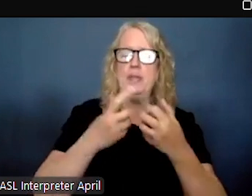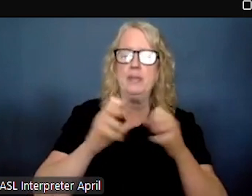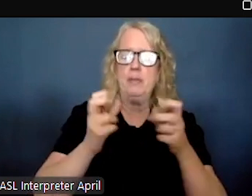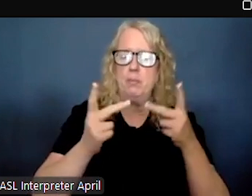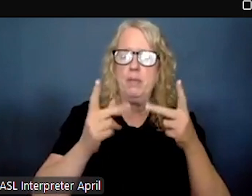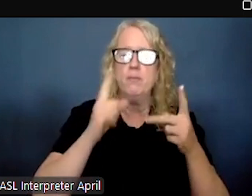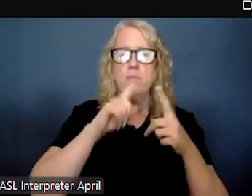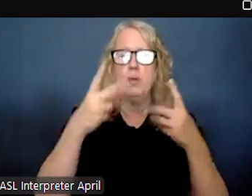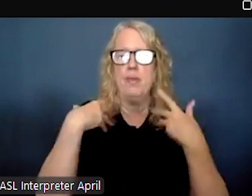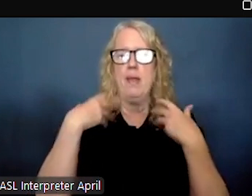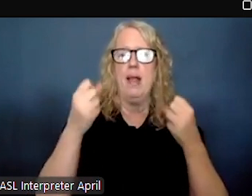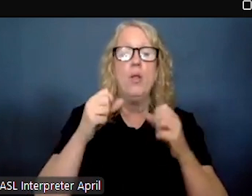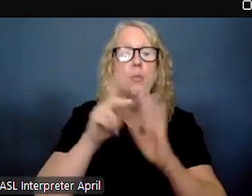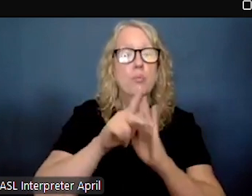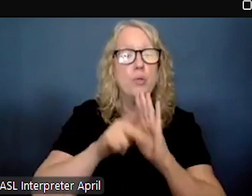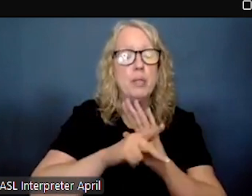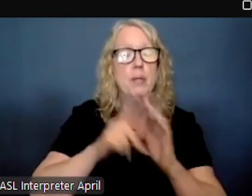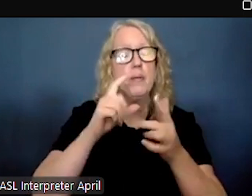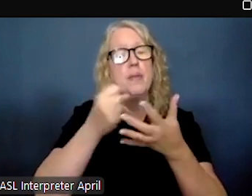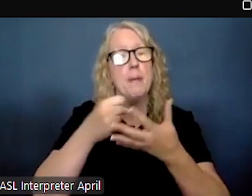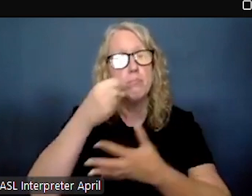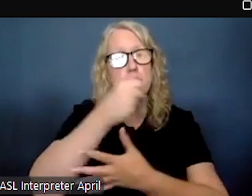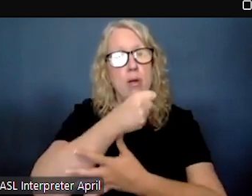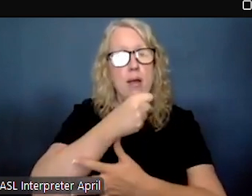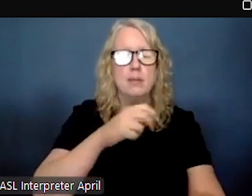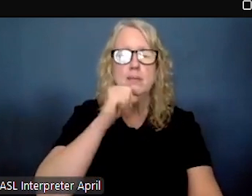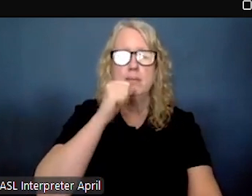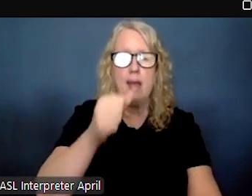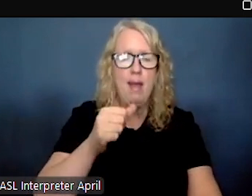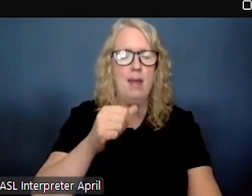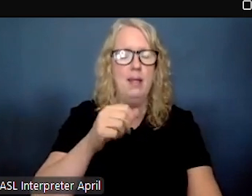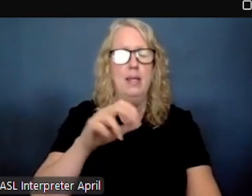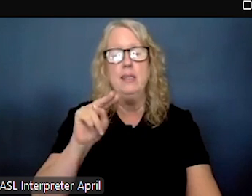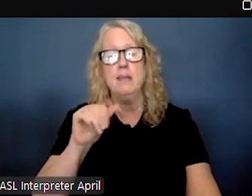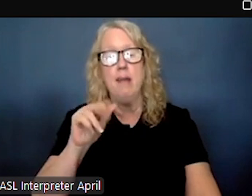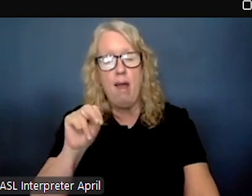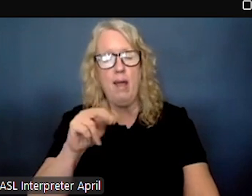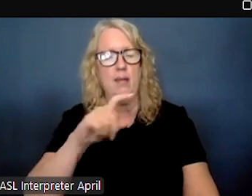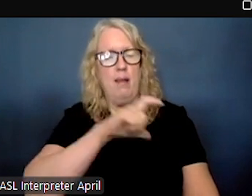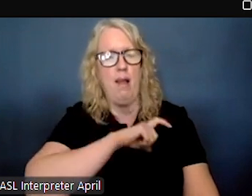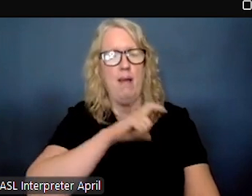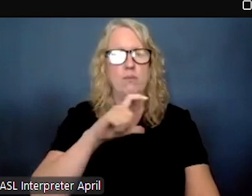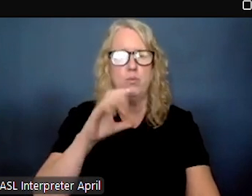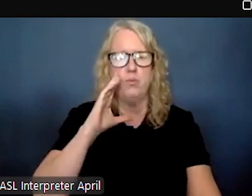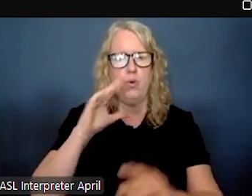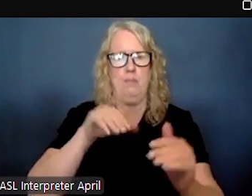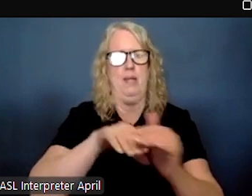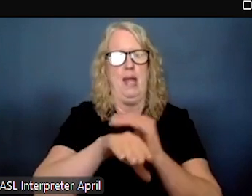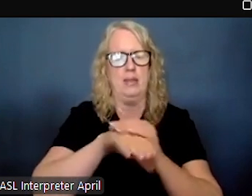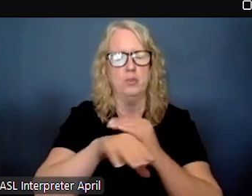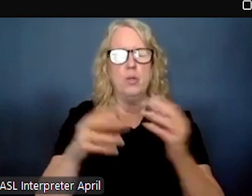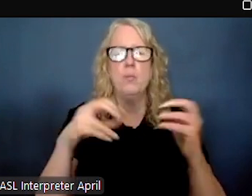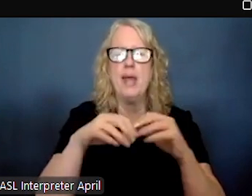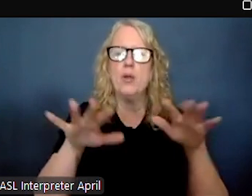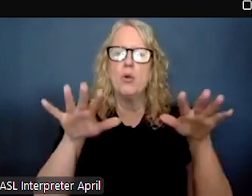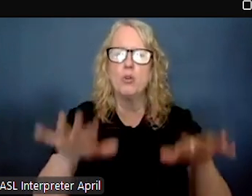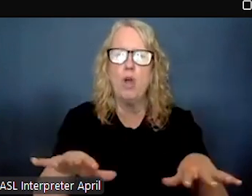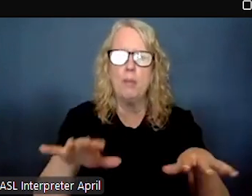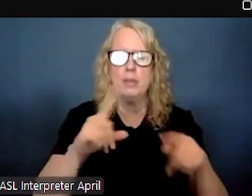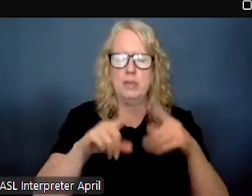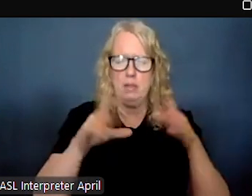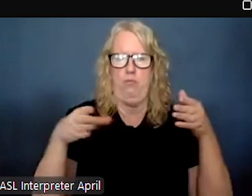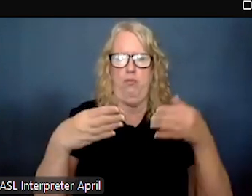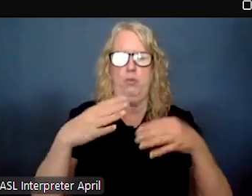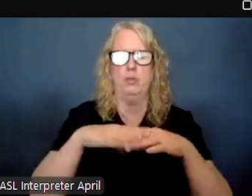help principle. SAMHSA prioritizes non-law enforcement centered access points that are calming and person